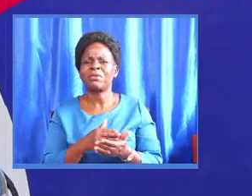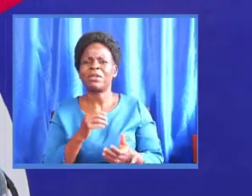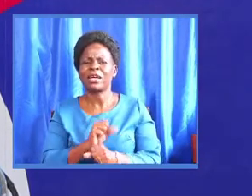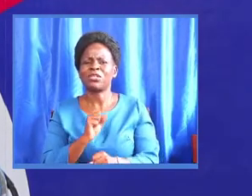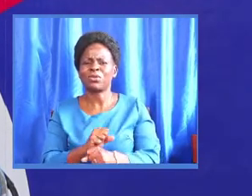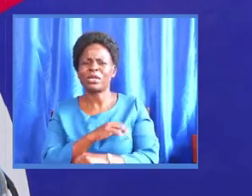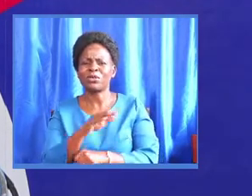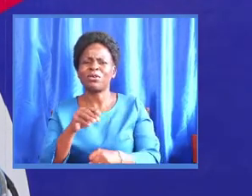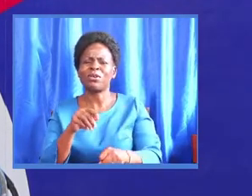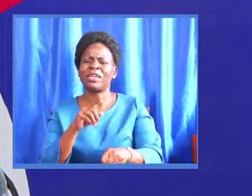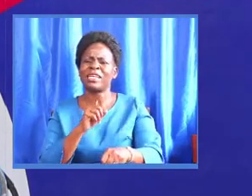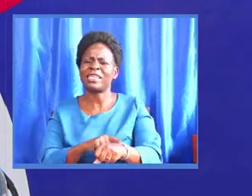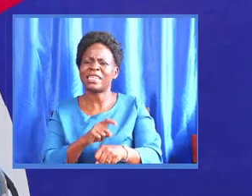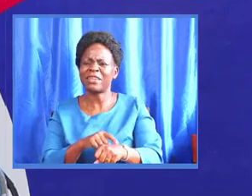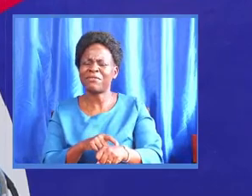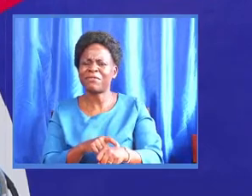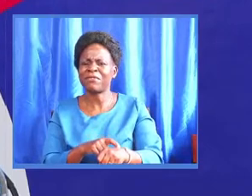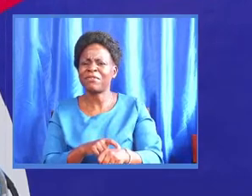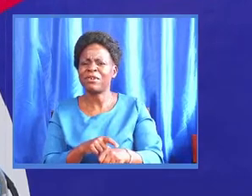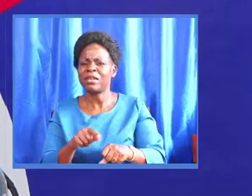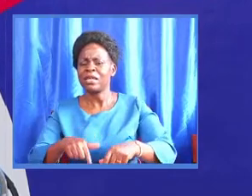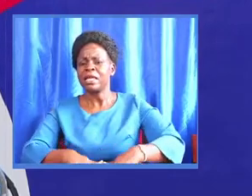life and